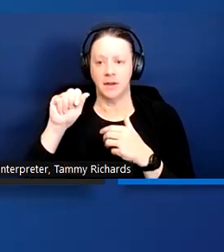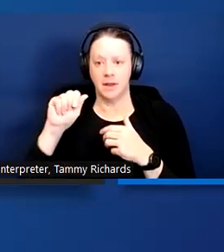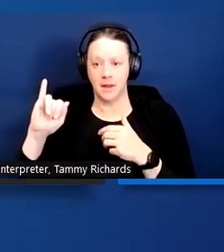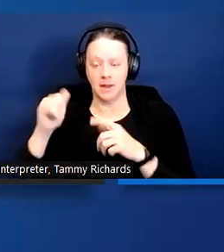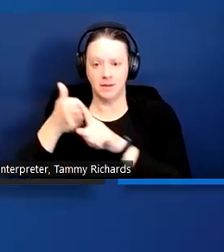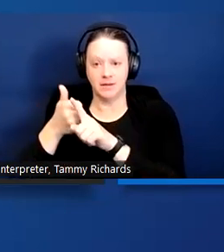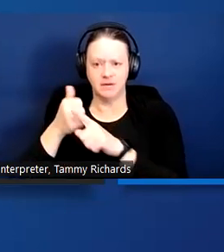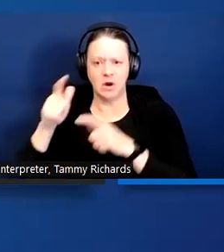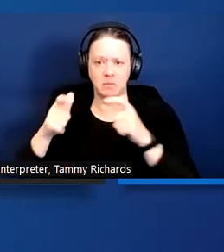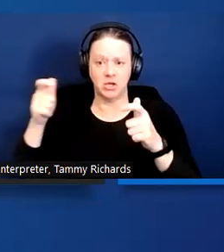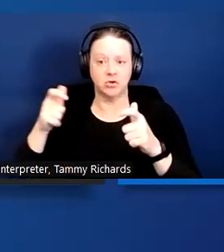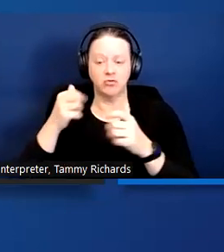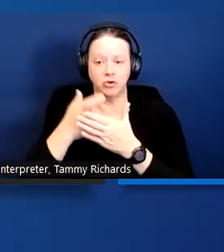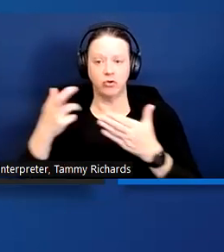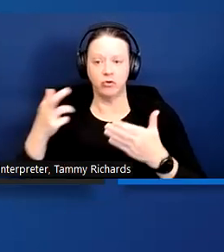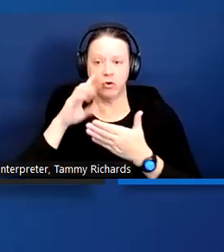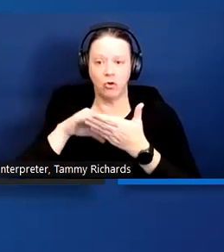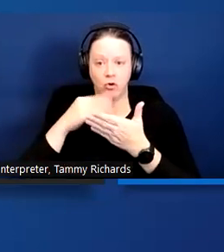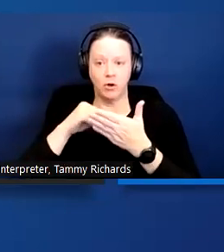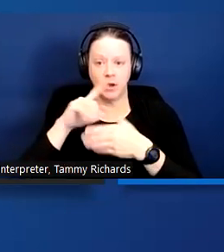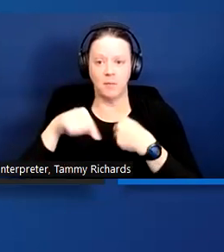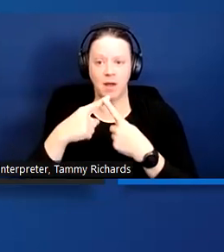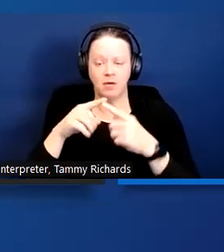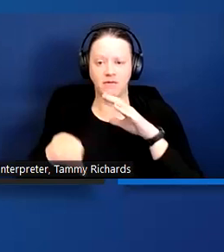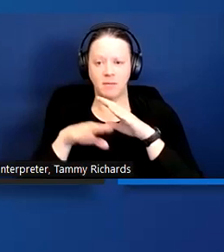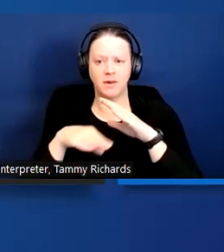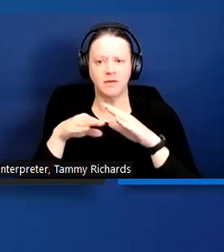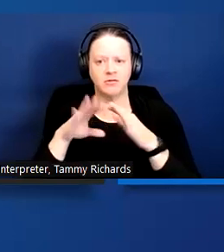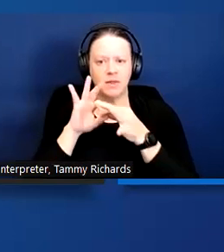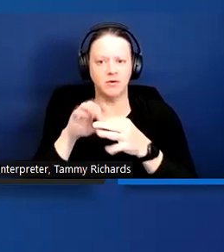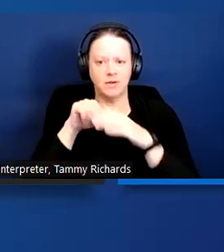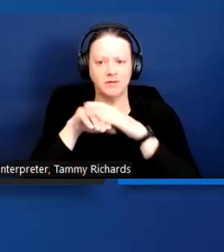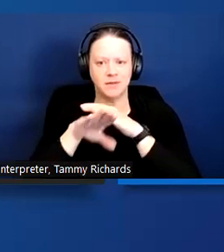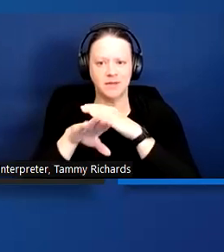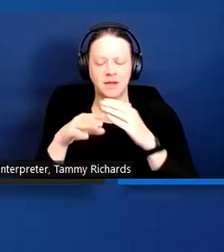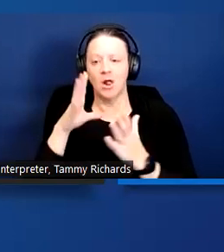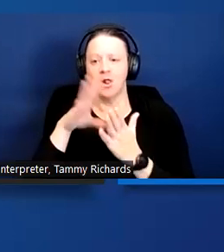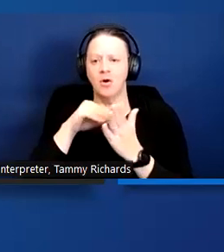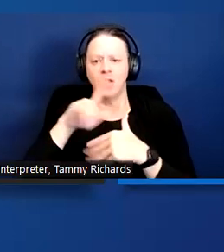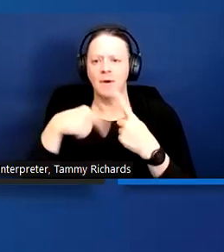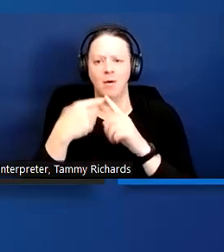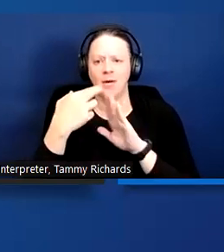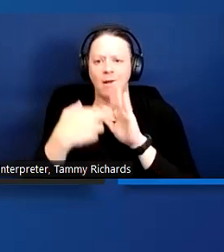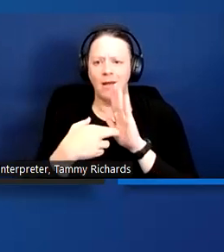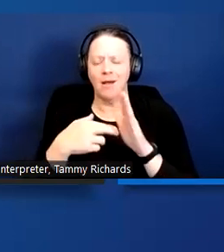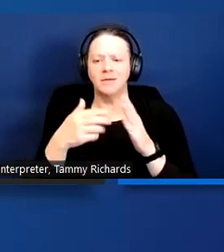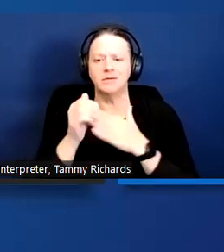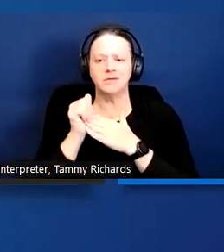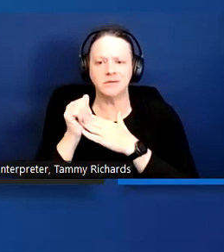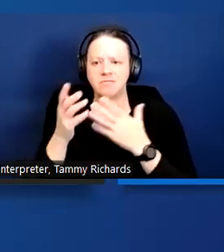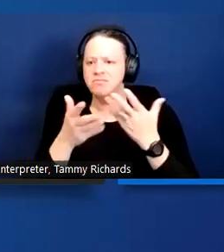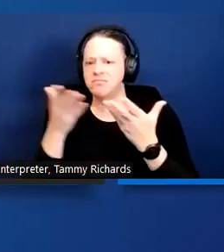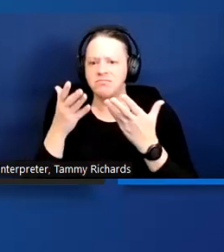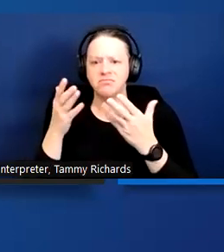are a major resource for learning just about the fundamentals of accessibility, learning about the guidelines that all of these laws are